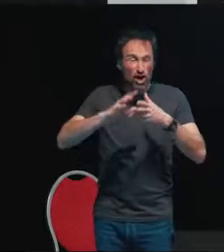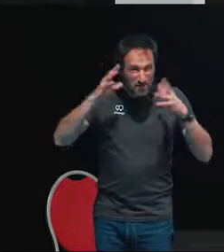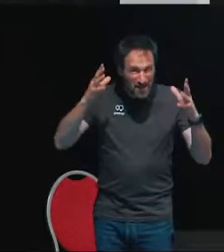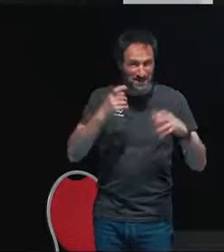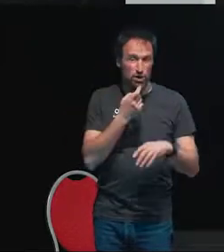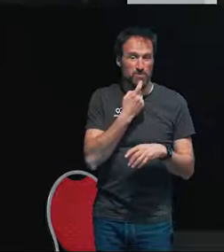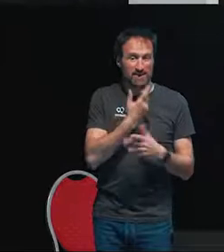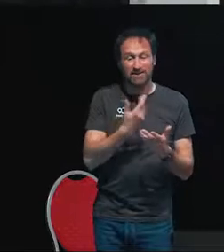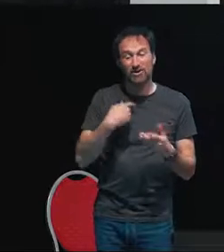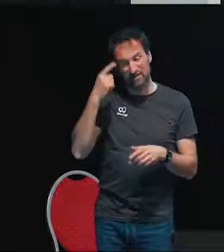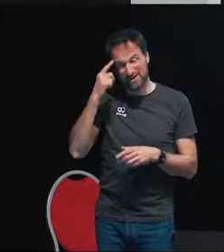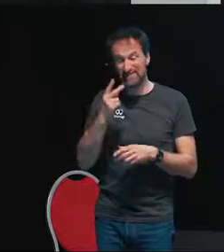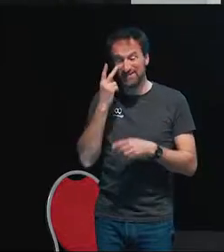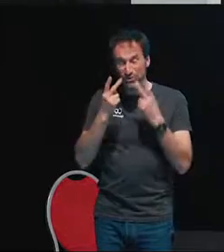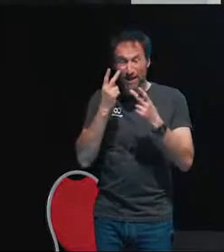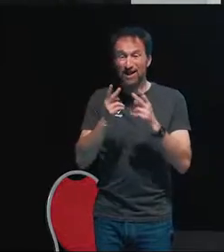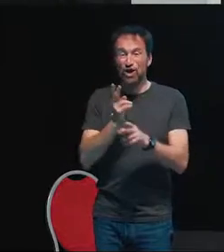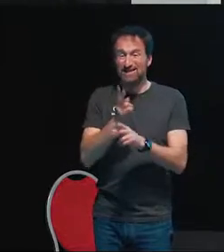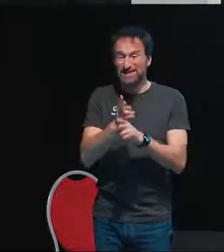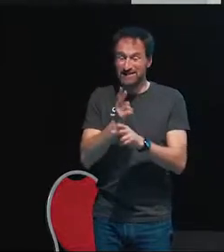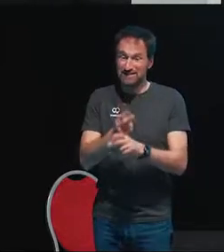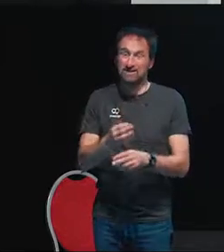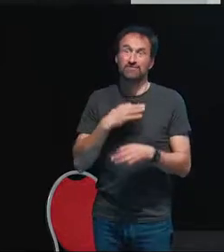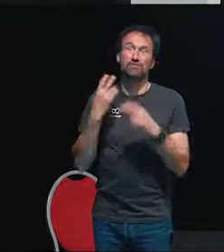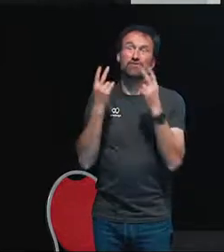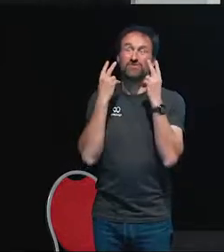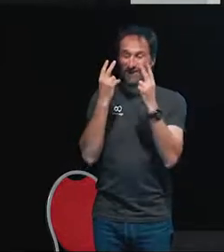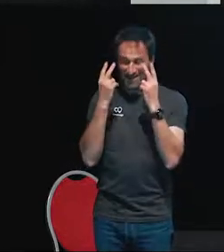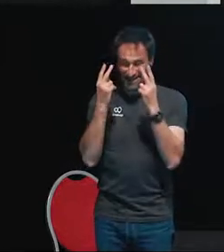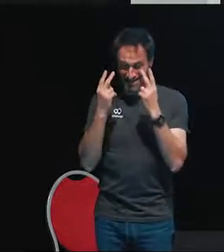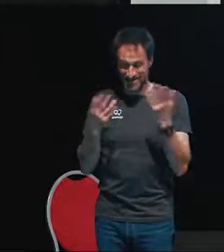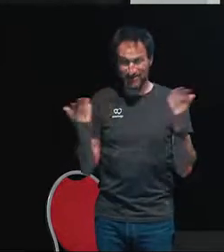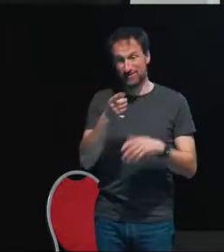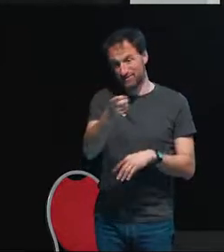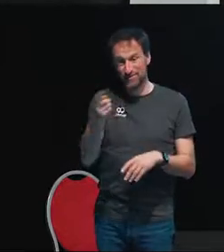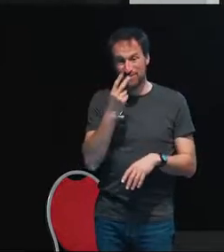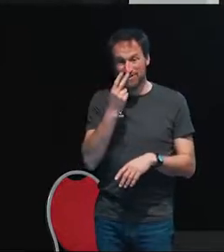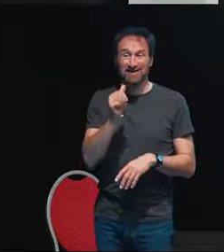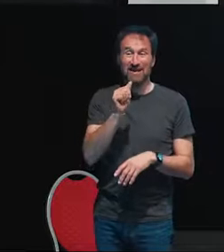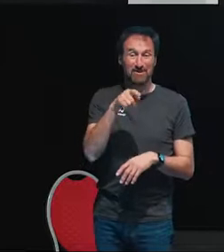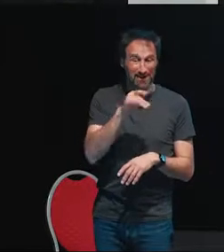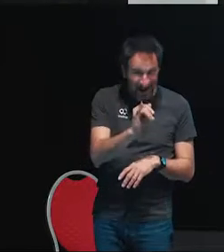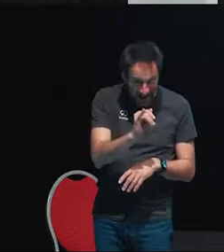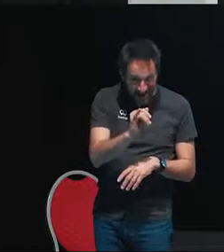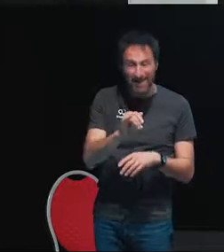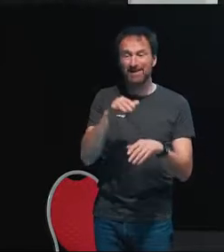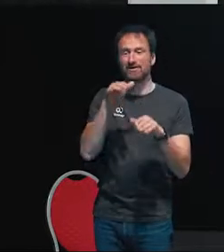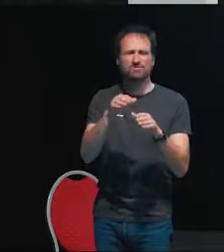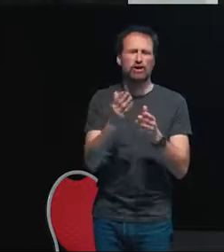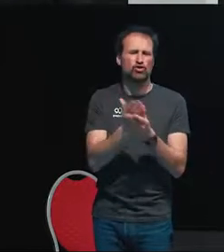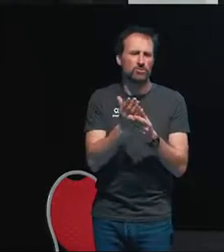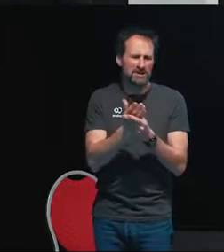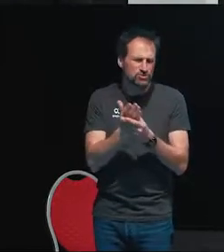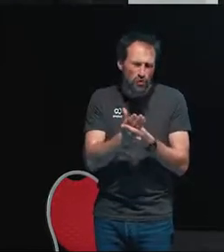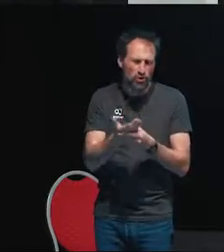visual consistency is super important for us maybe you know you see an API you get some document on it which was made by